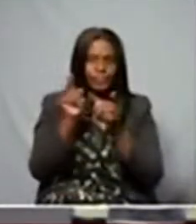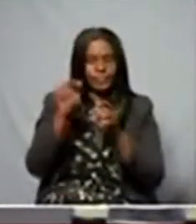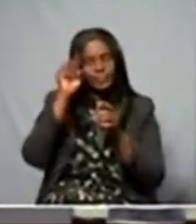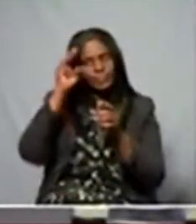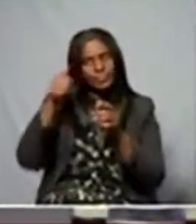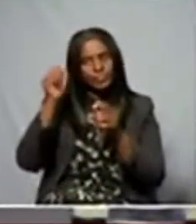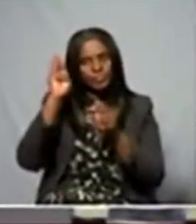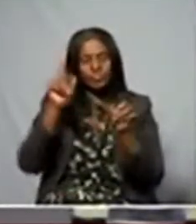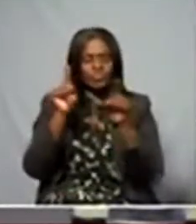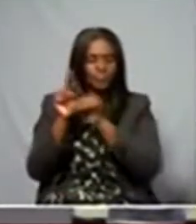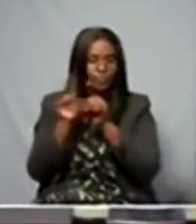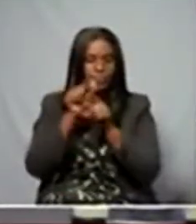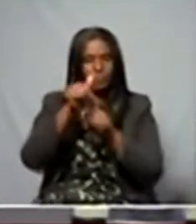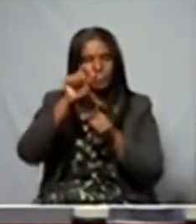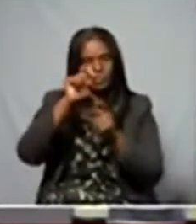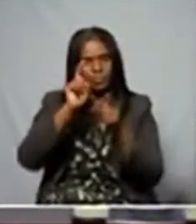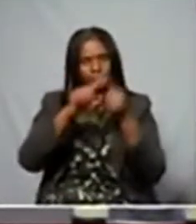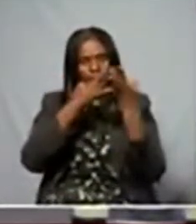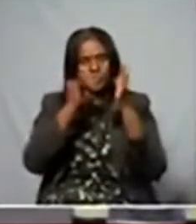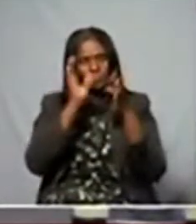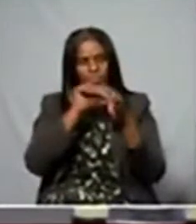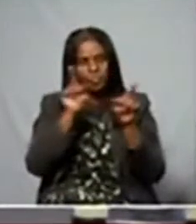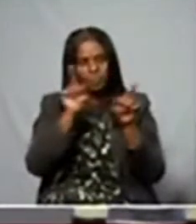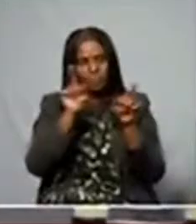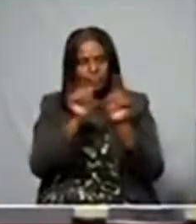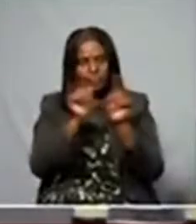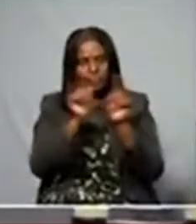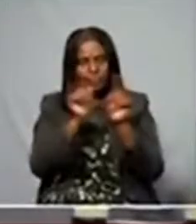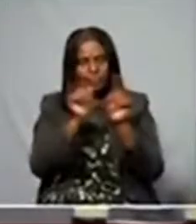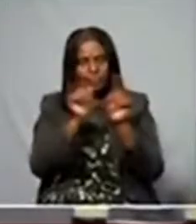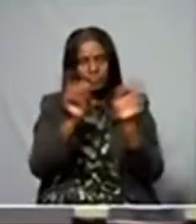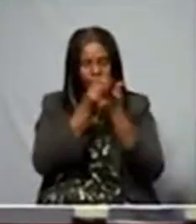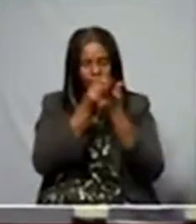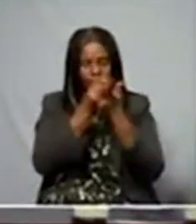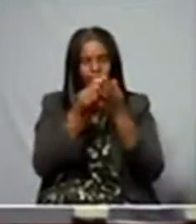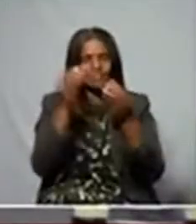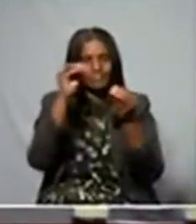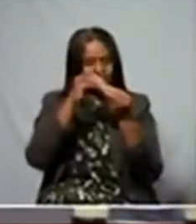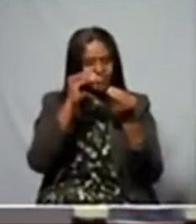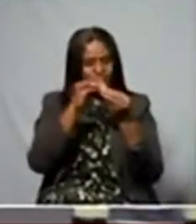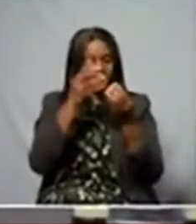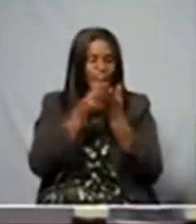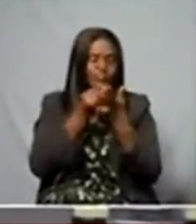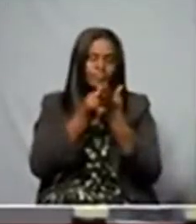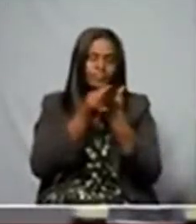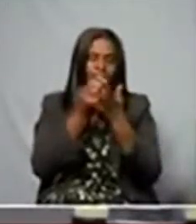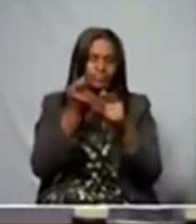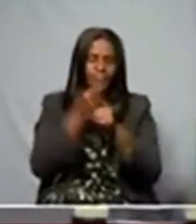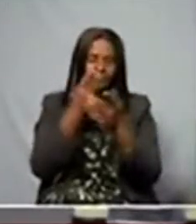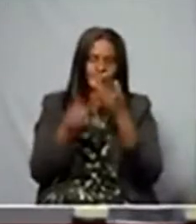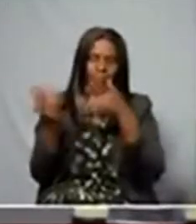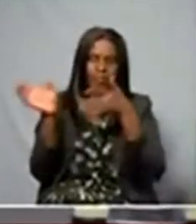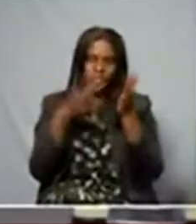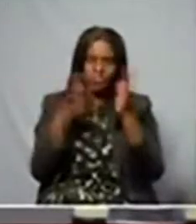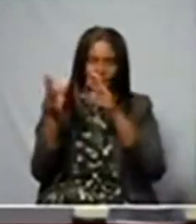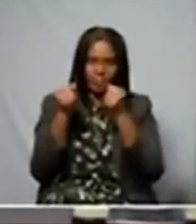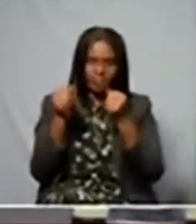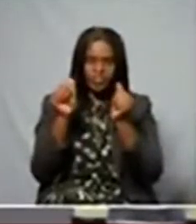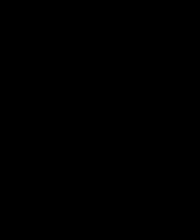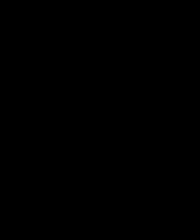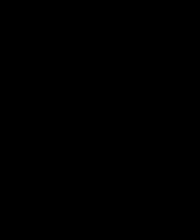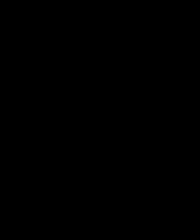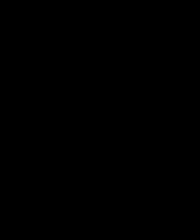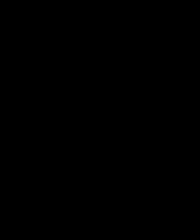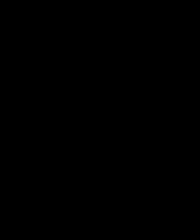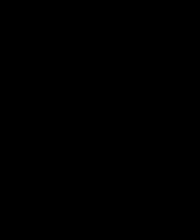will also need to identify and mobilize external funding from climate resilience and emergency